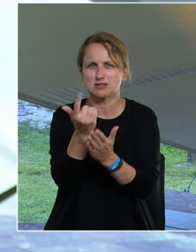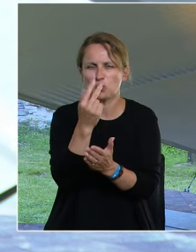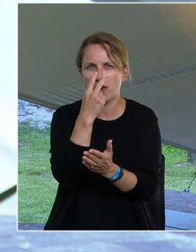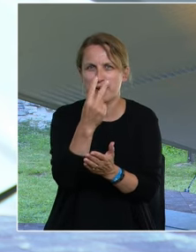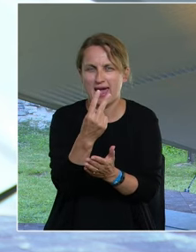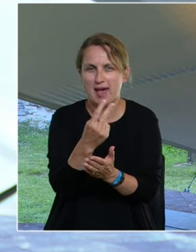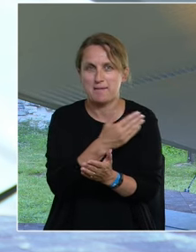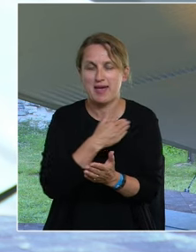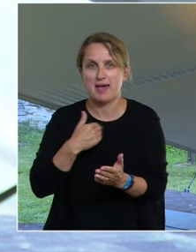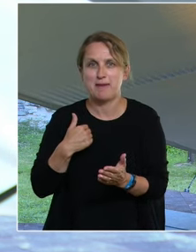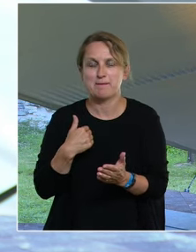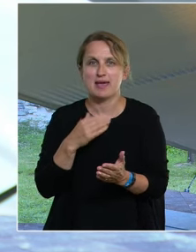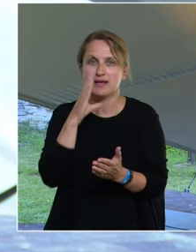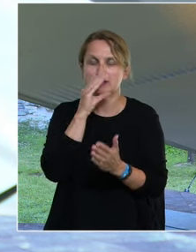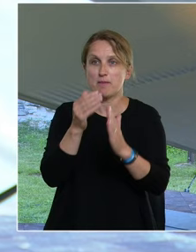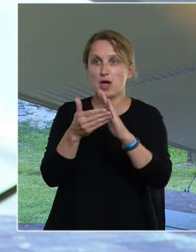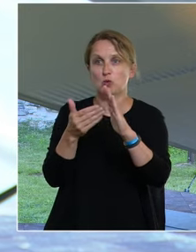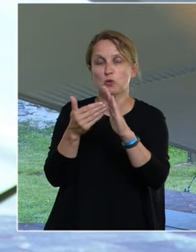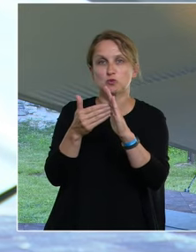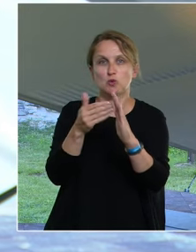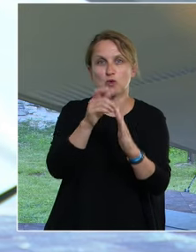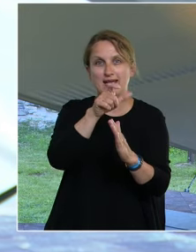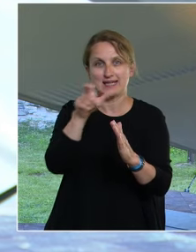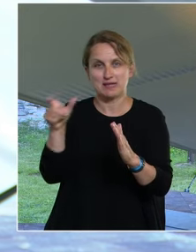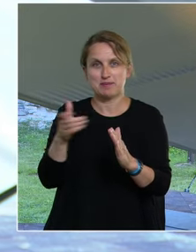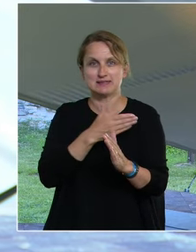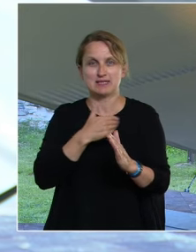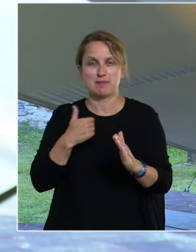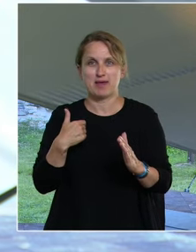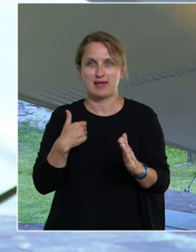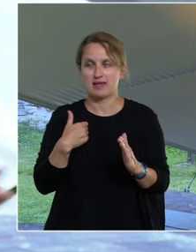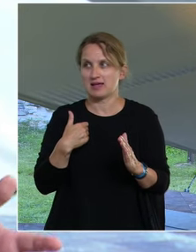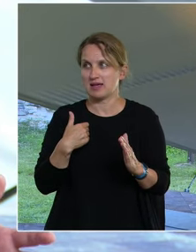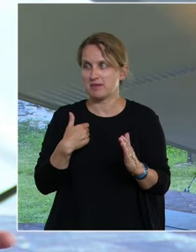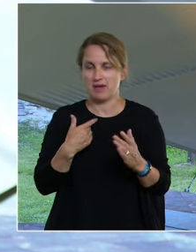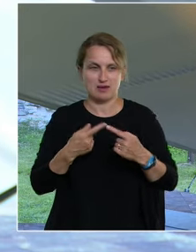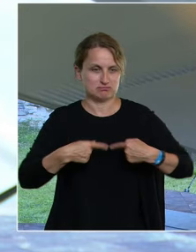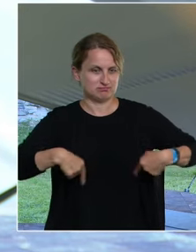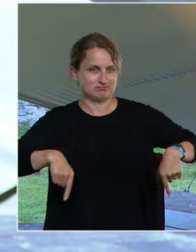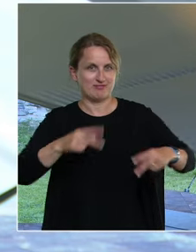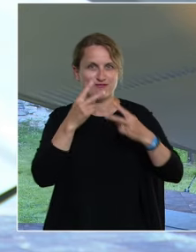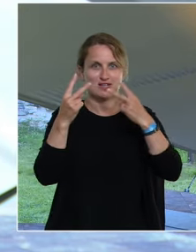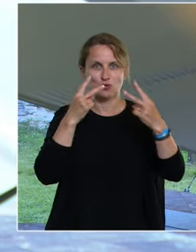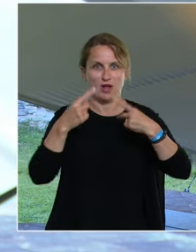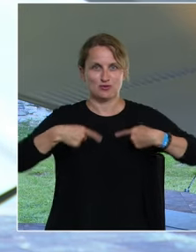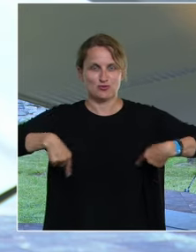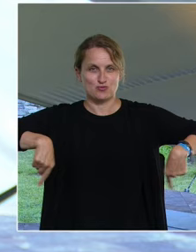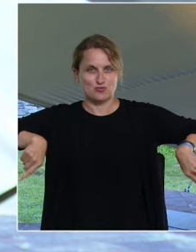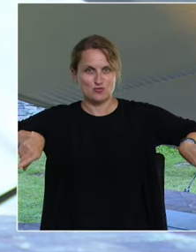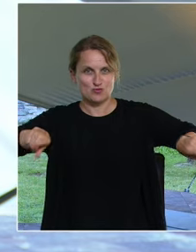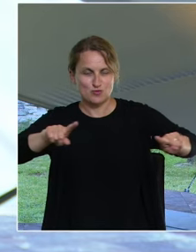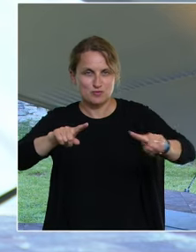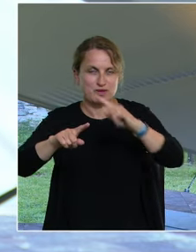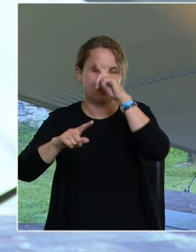are going to be able to invite people over into our digital living room or our digital